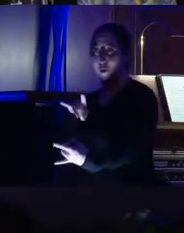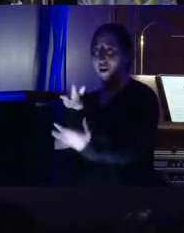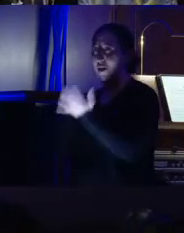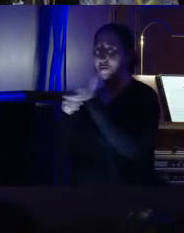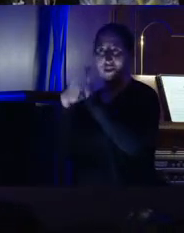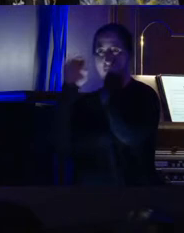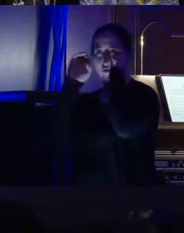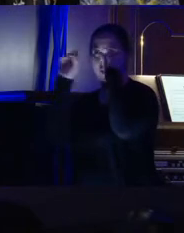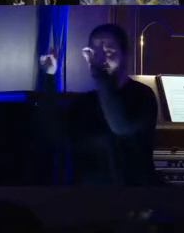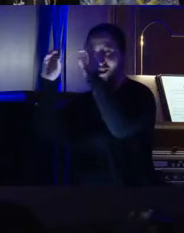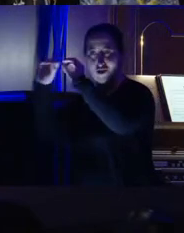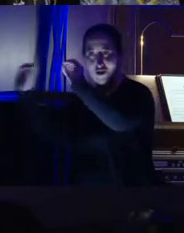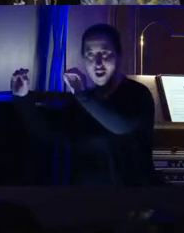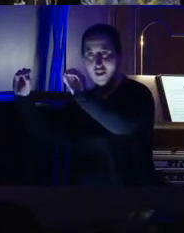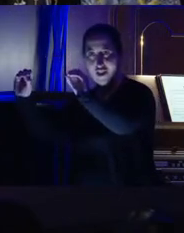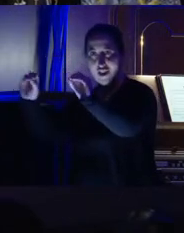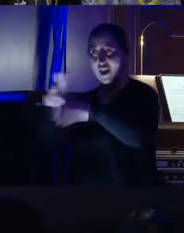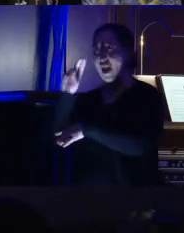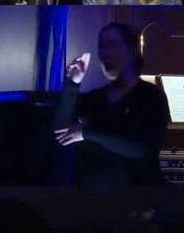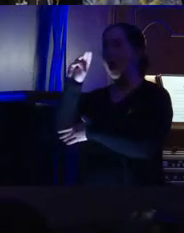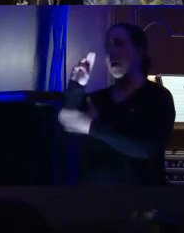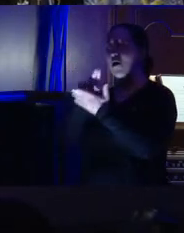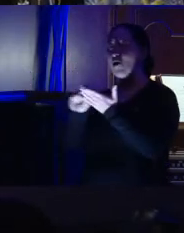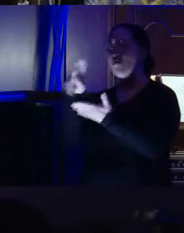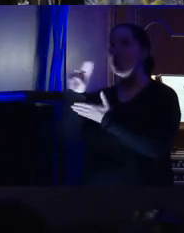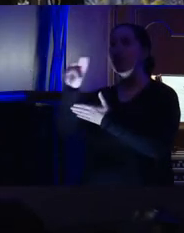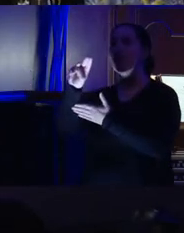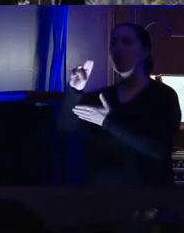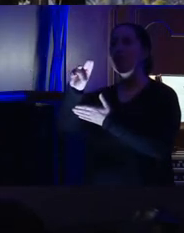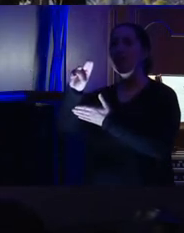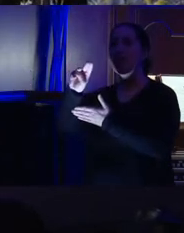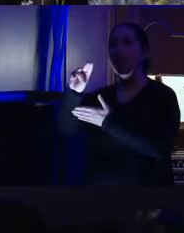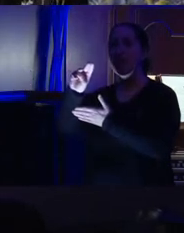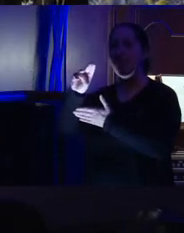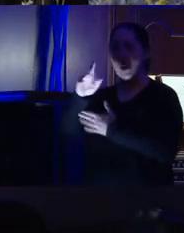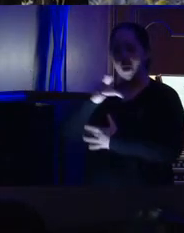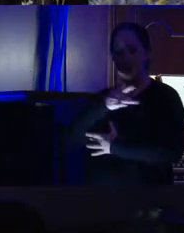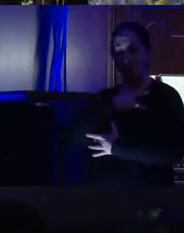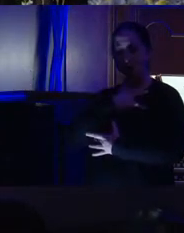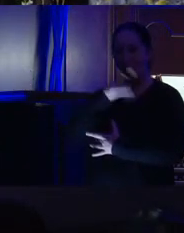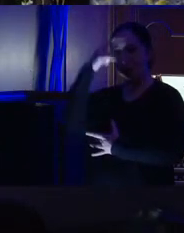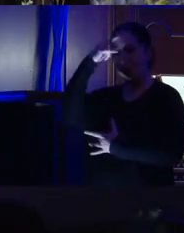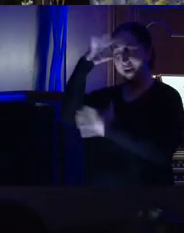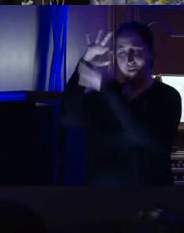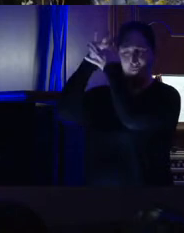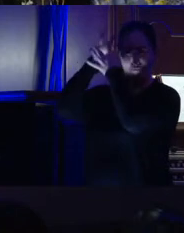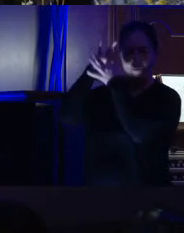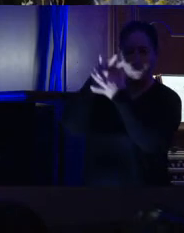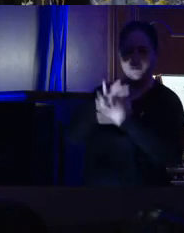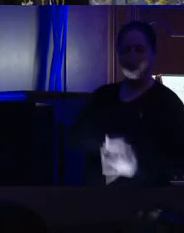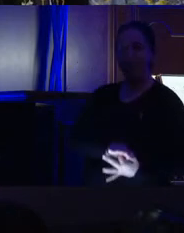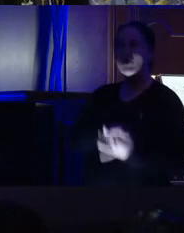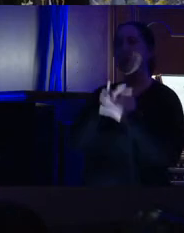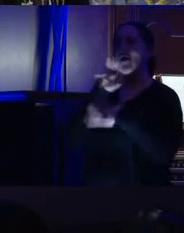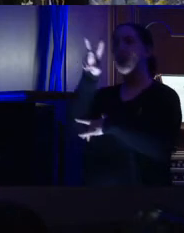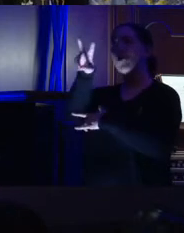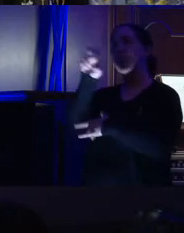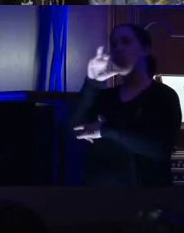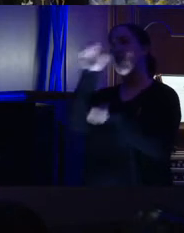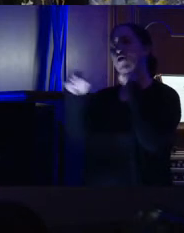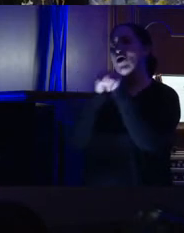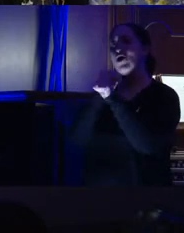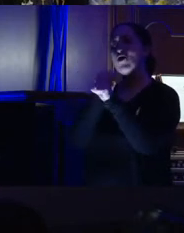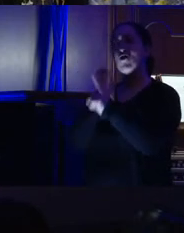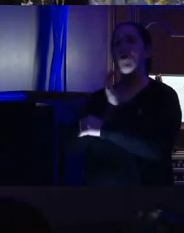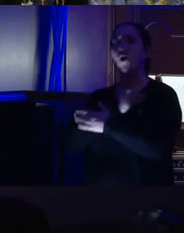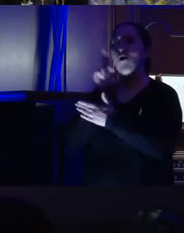all." Michigan exemplifies the holistic education of heart and mind. For more than 200 years, our